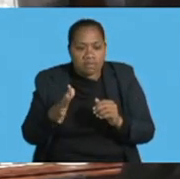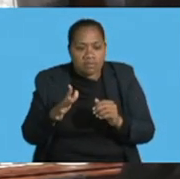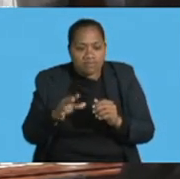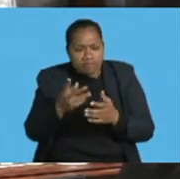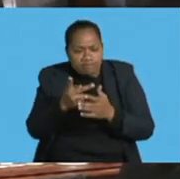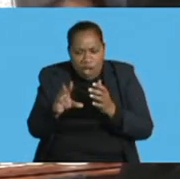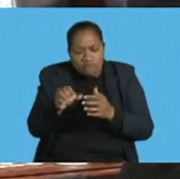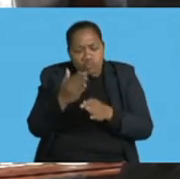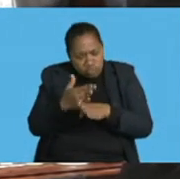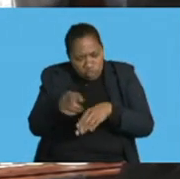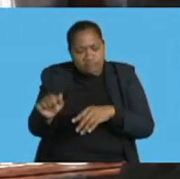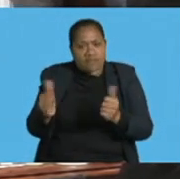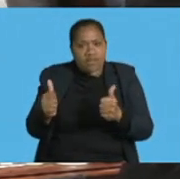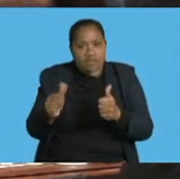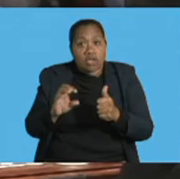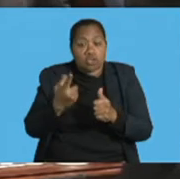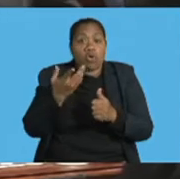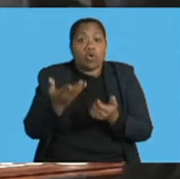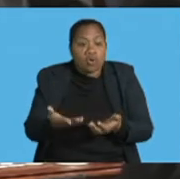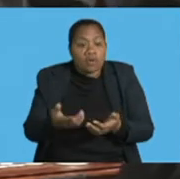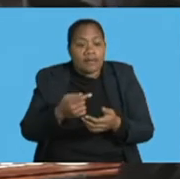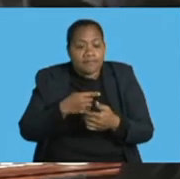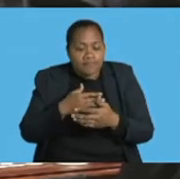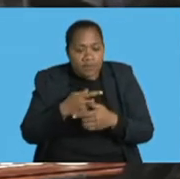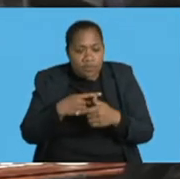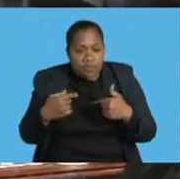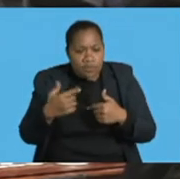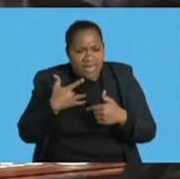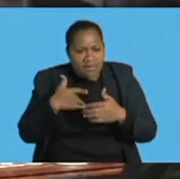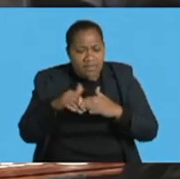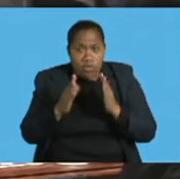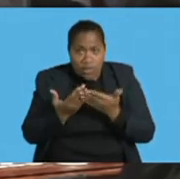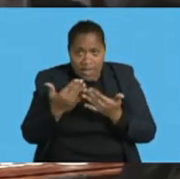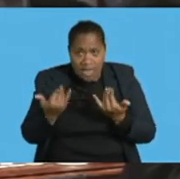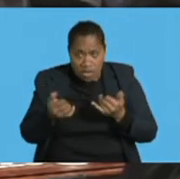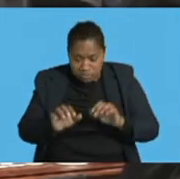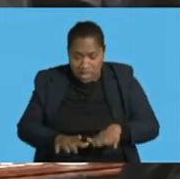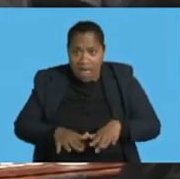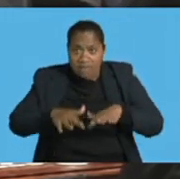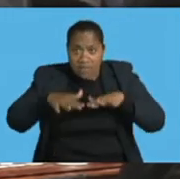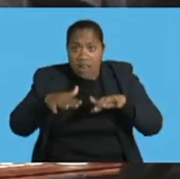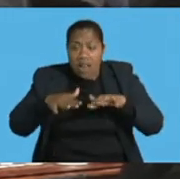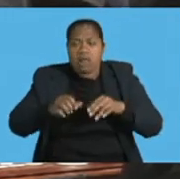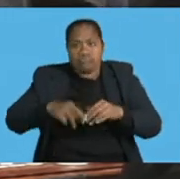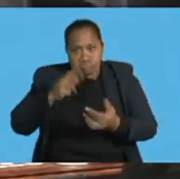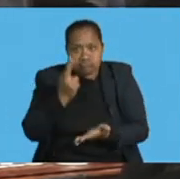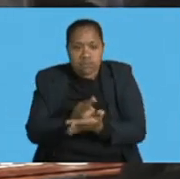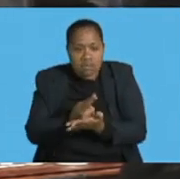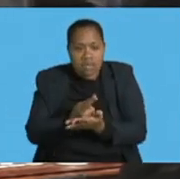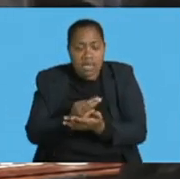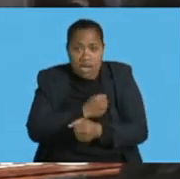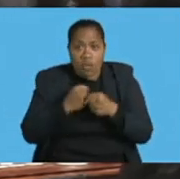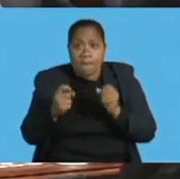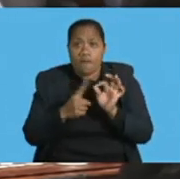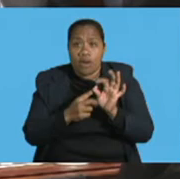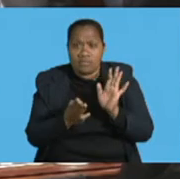done. Speaker it is evident that we live in a part of the world where sea level rise is a reality. Our Honorable Prime Minister has been the